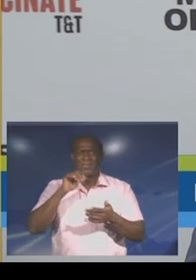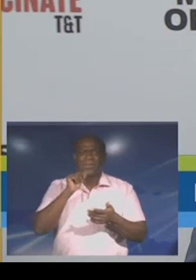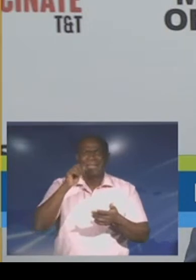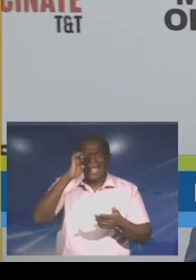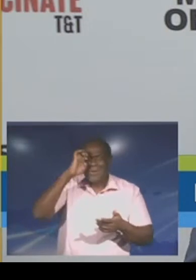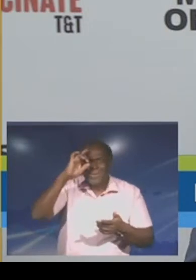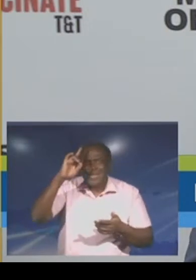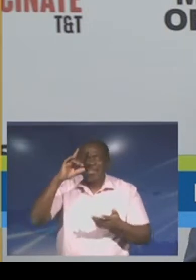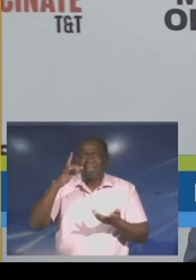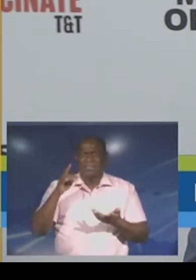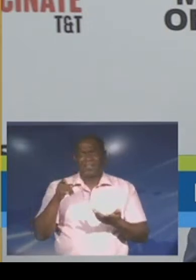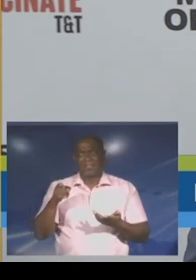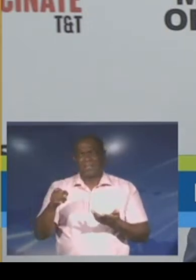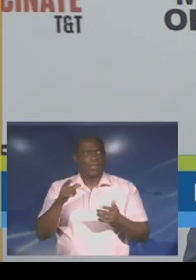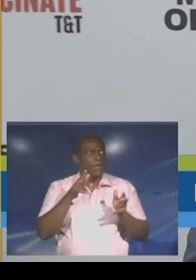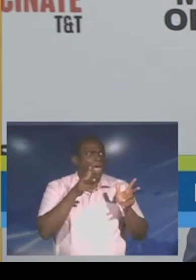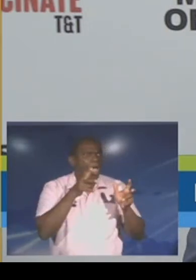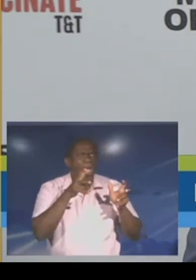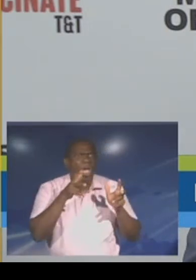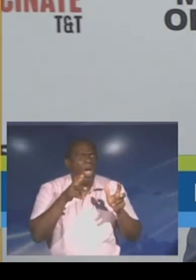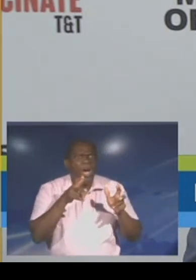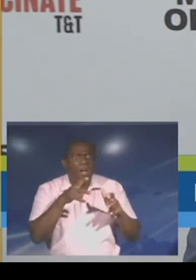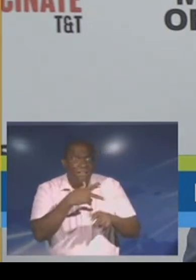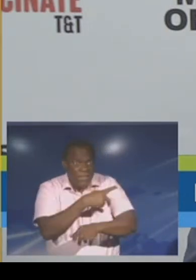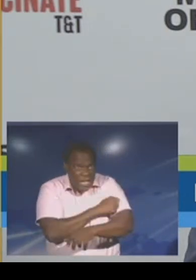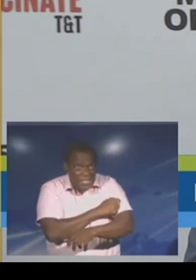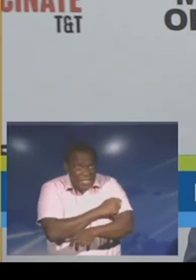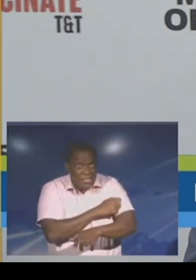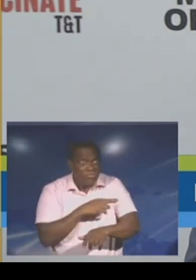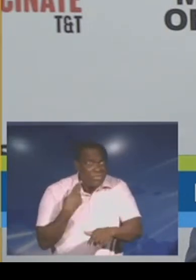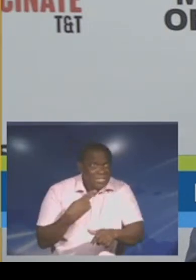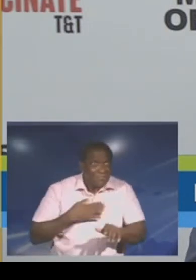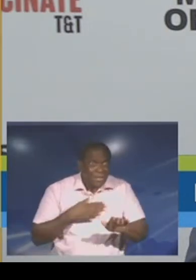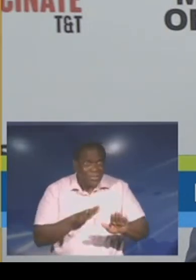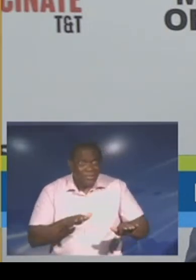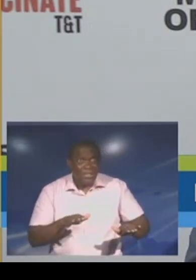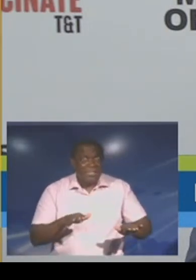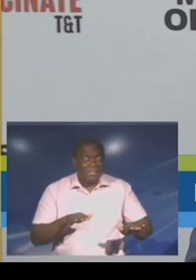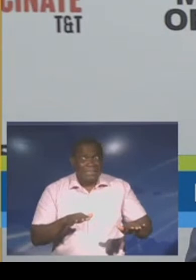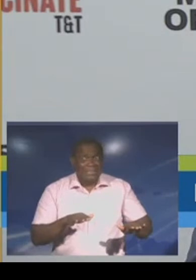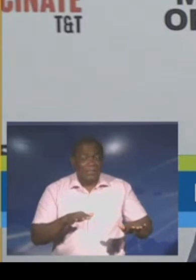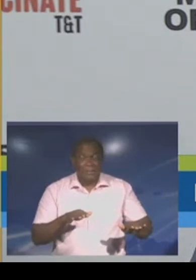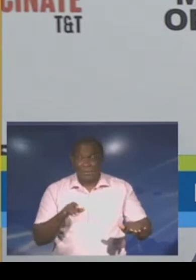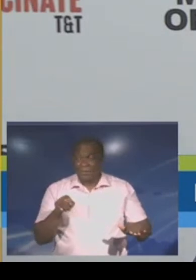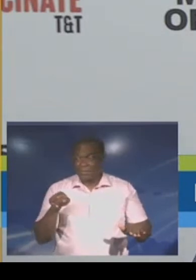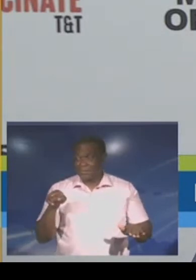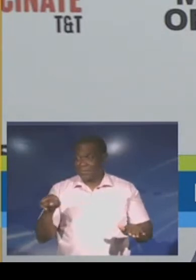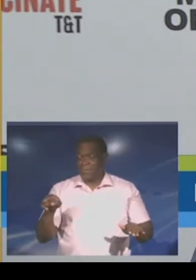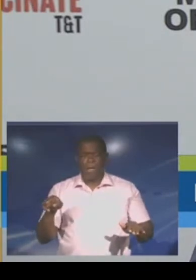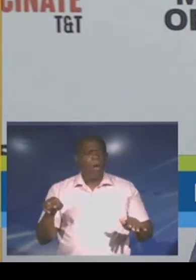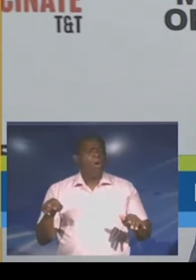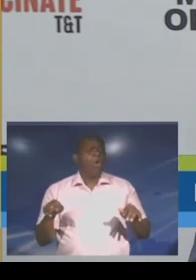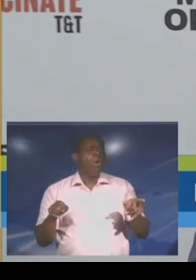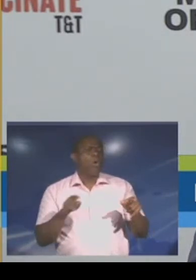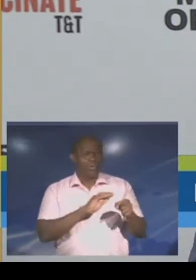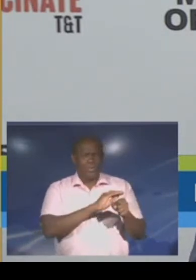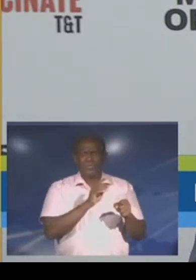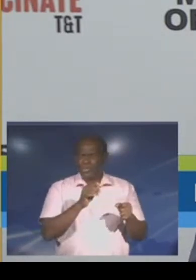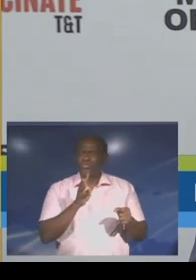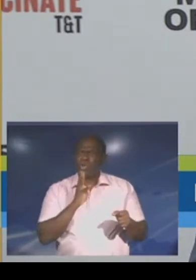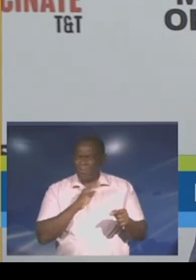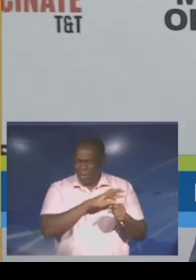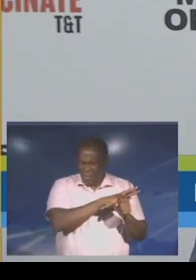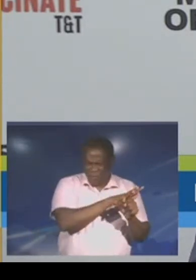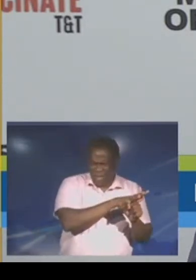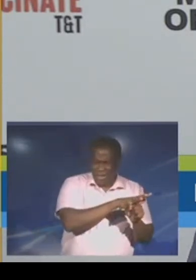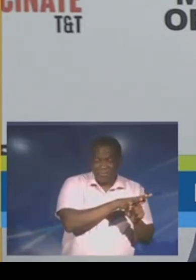children, they don't necessarily make a distinction between COVID vaccine and vaccines. And this is the feedback